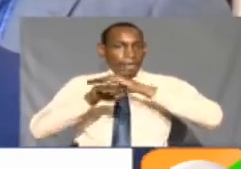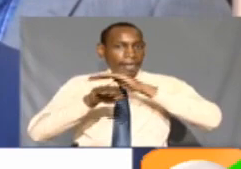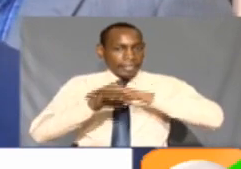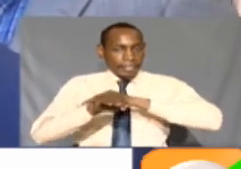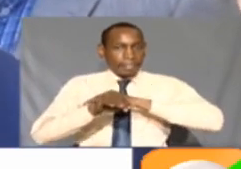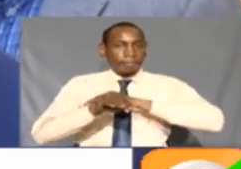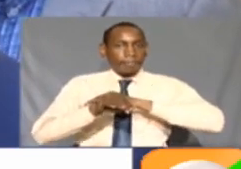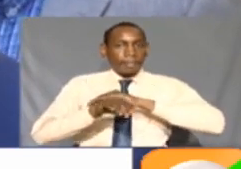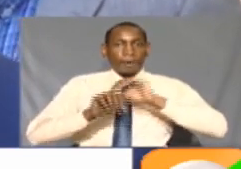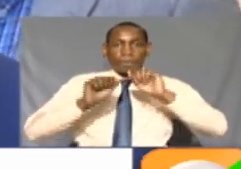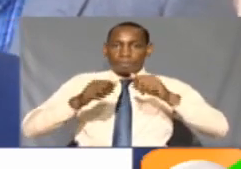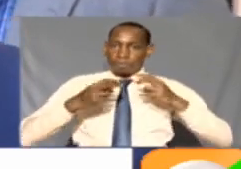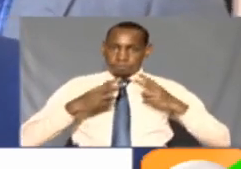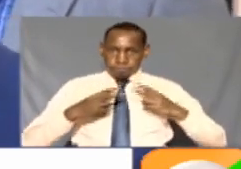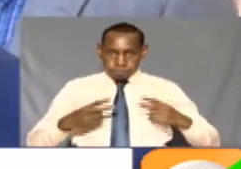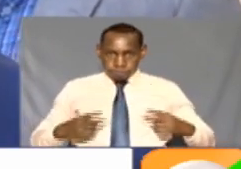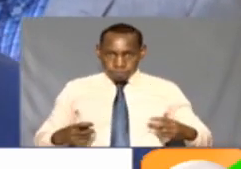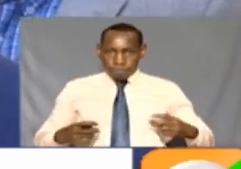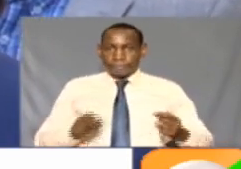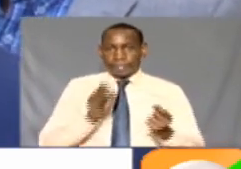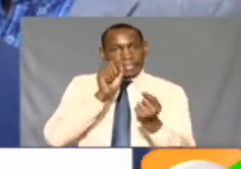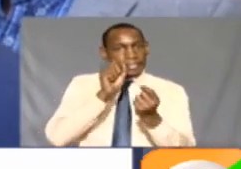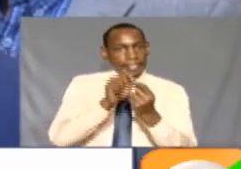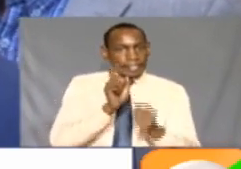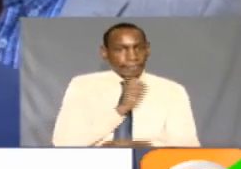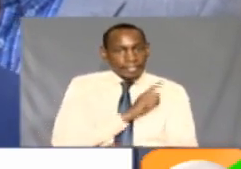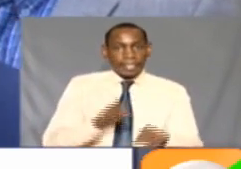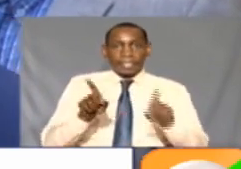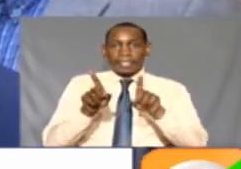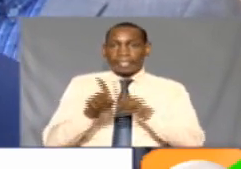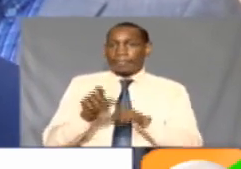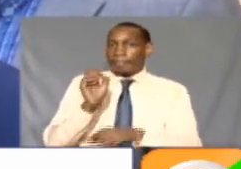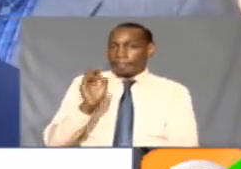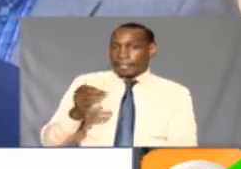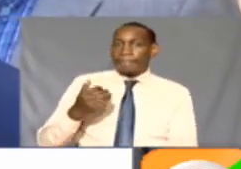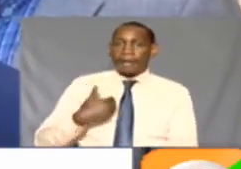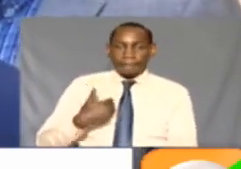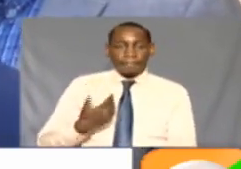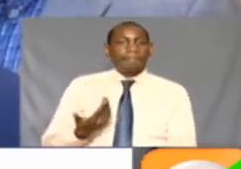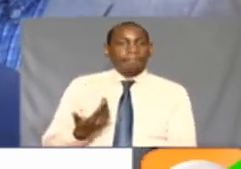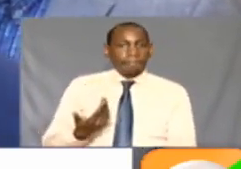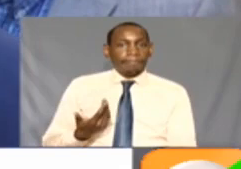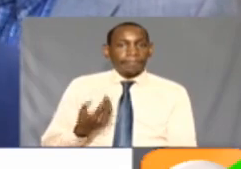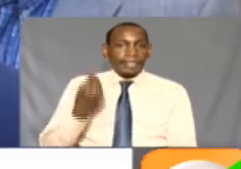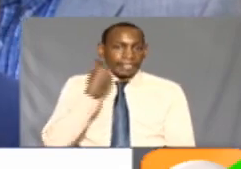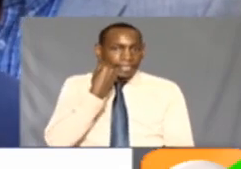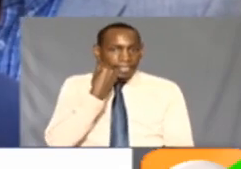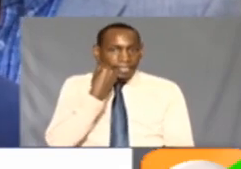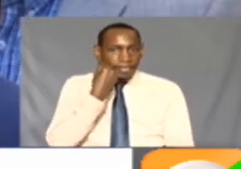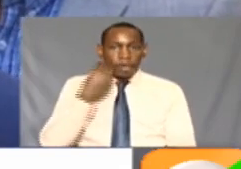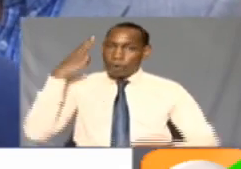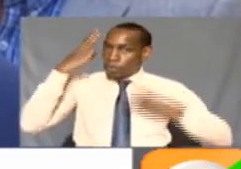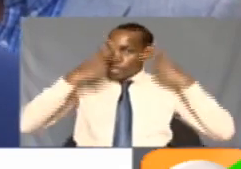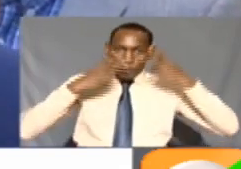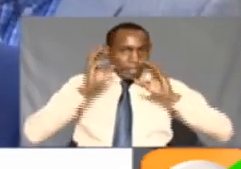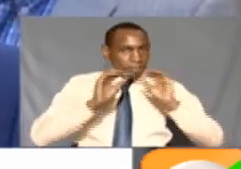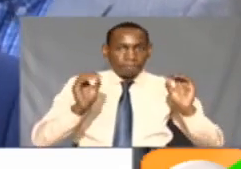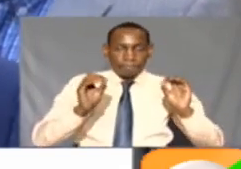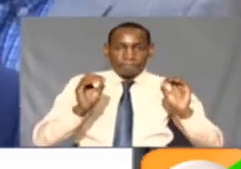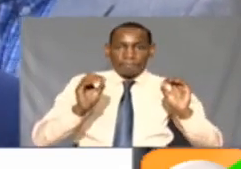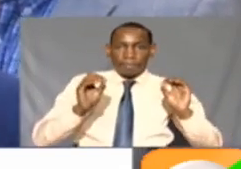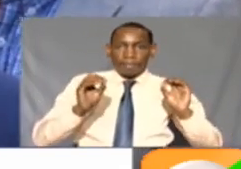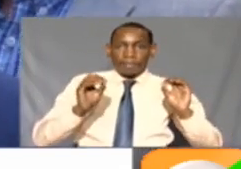be able to be checked, to be tested. And if you have found that you have got that disease, you should not be worried. Go